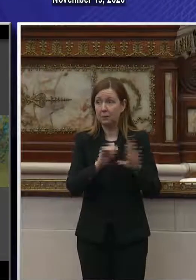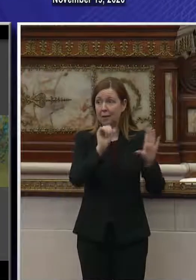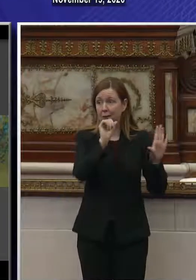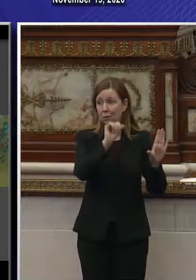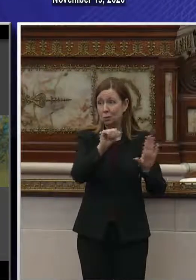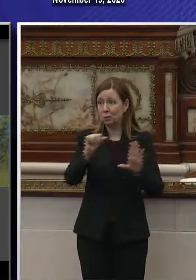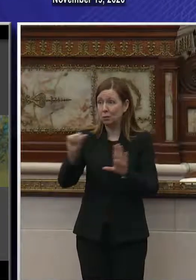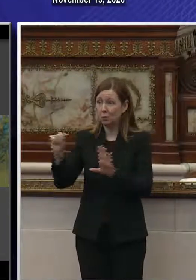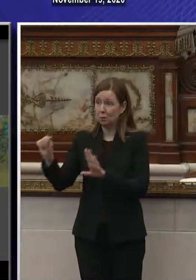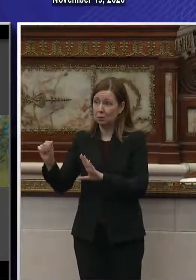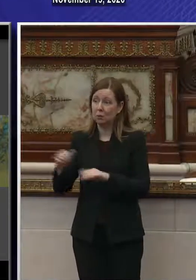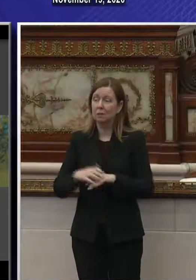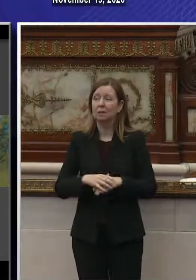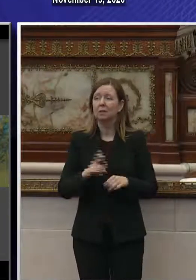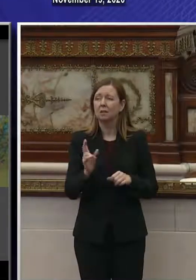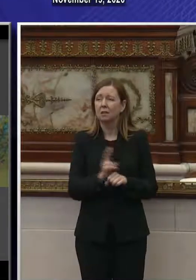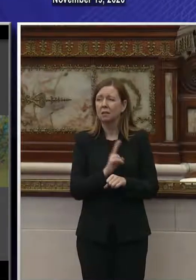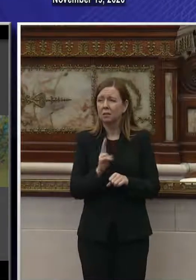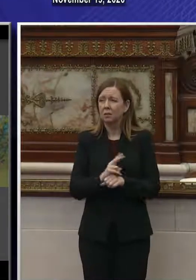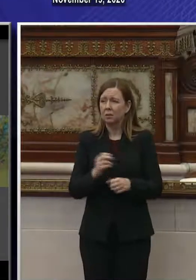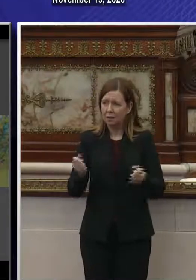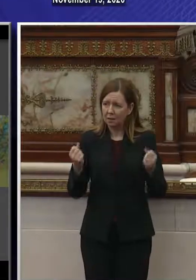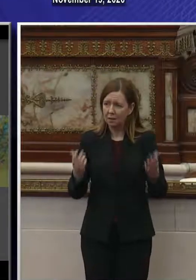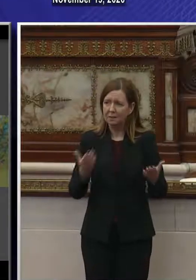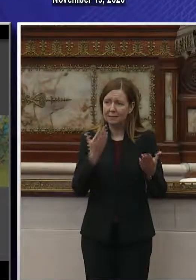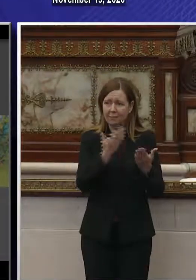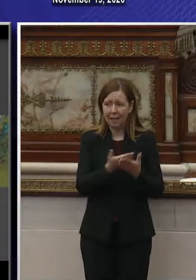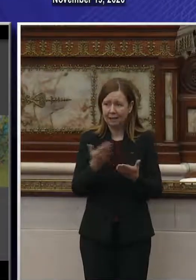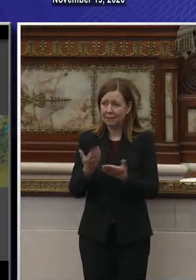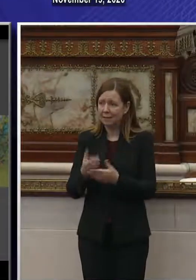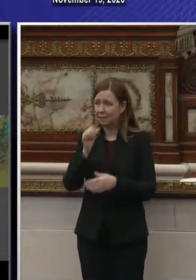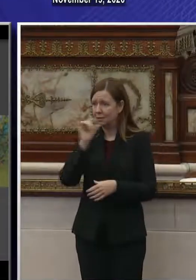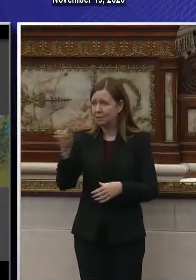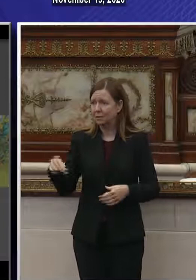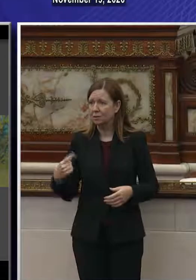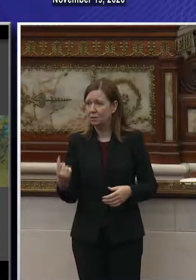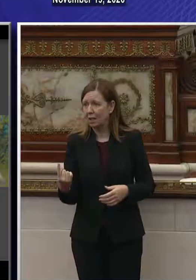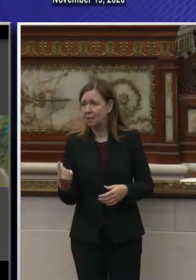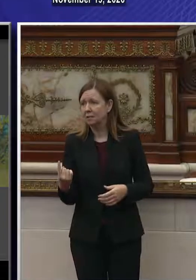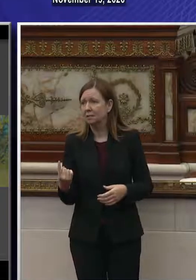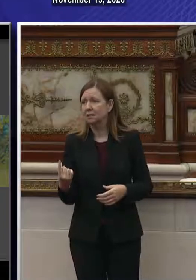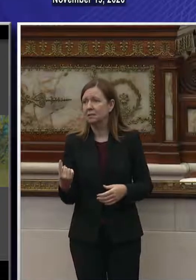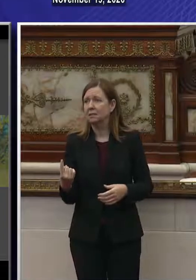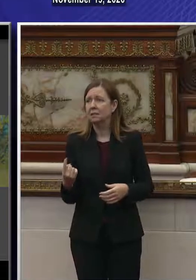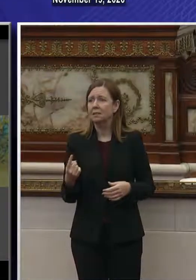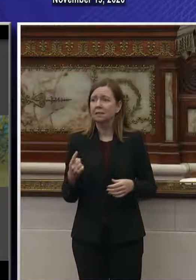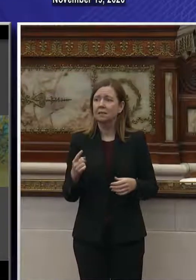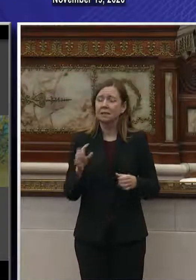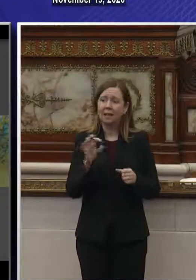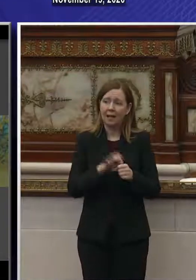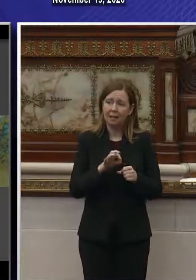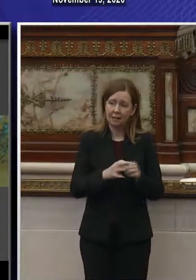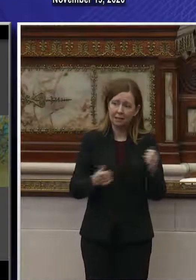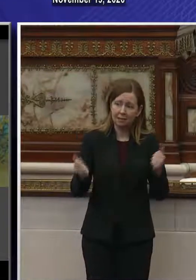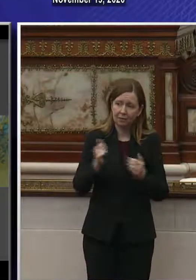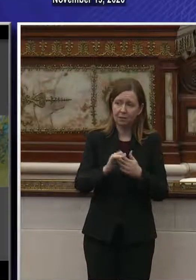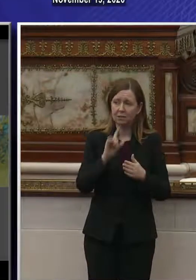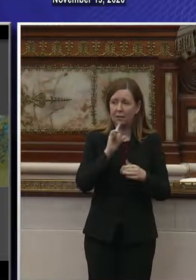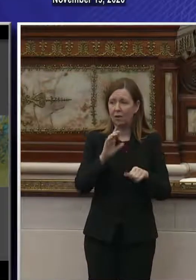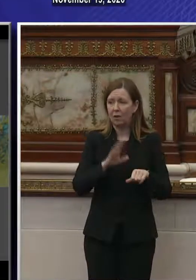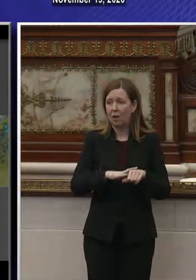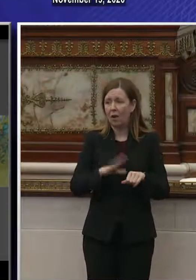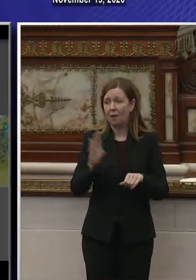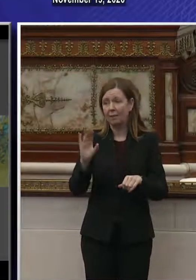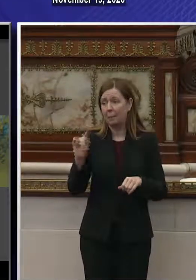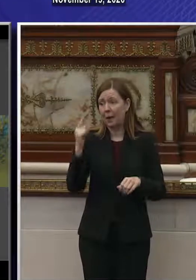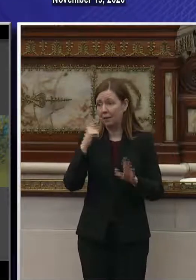hit people, used lots of validators, not just, the elected officials who are technically on a ballot,